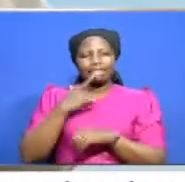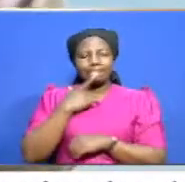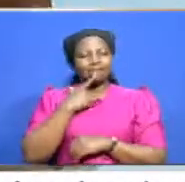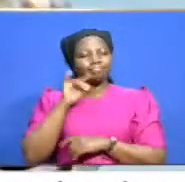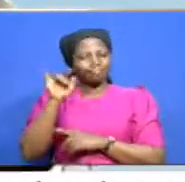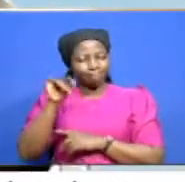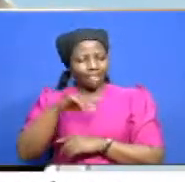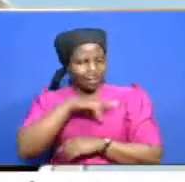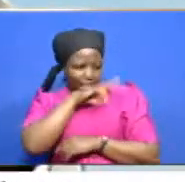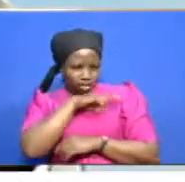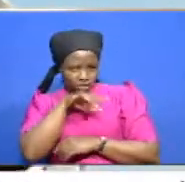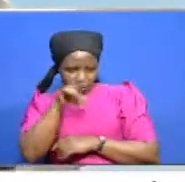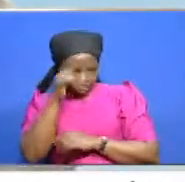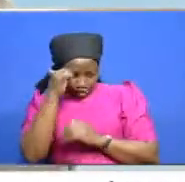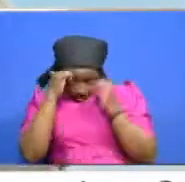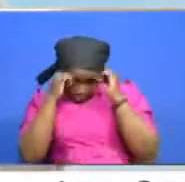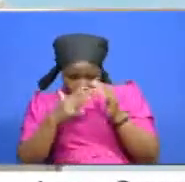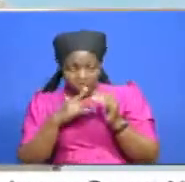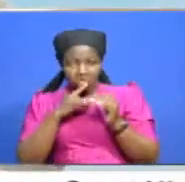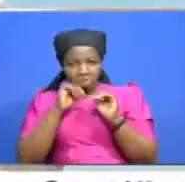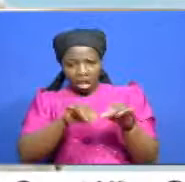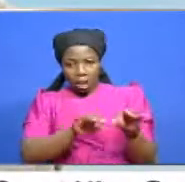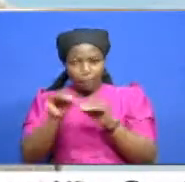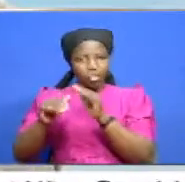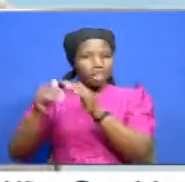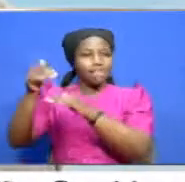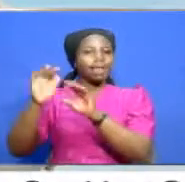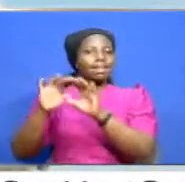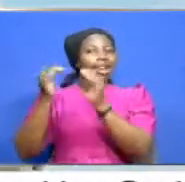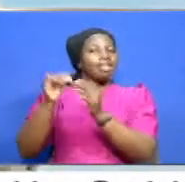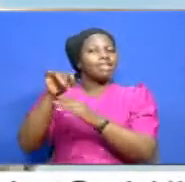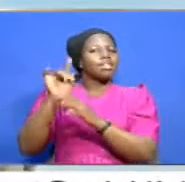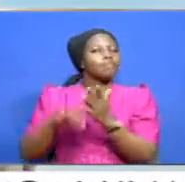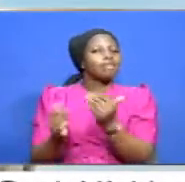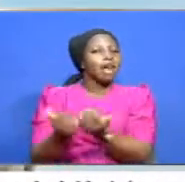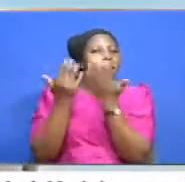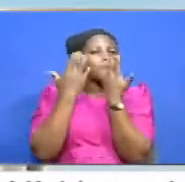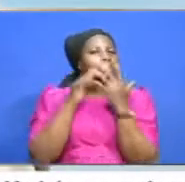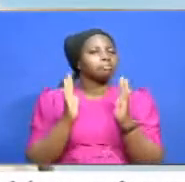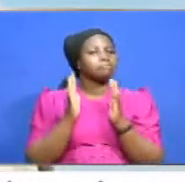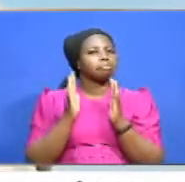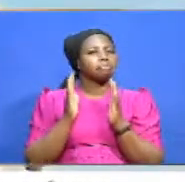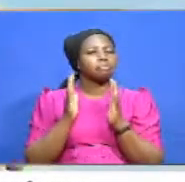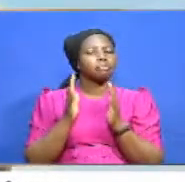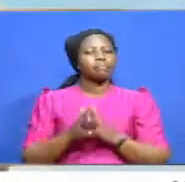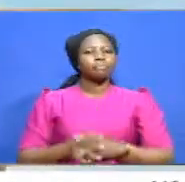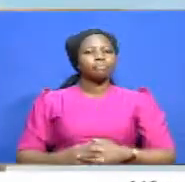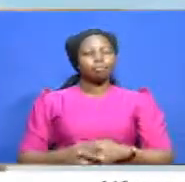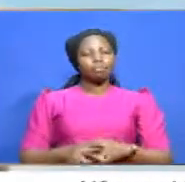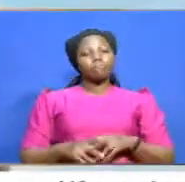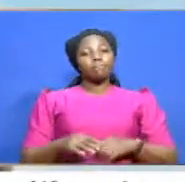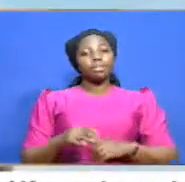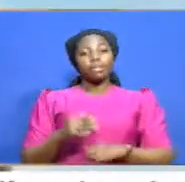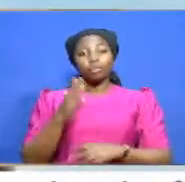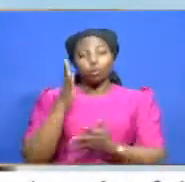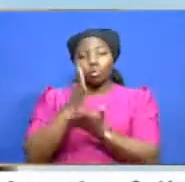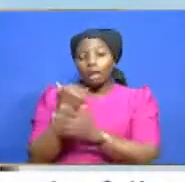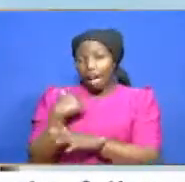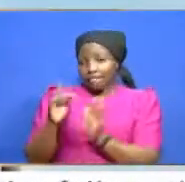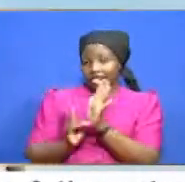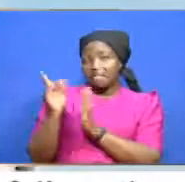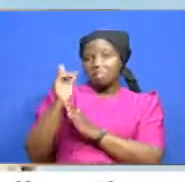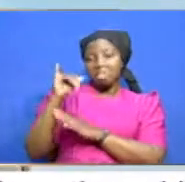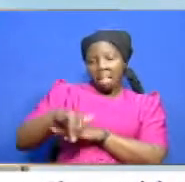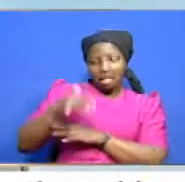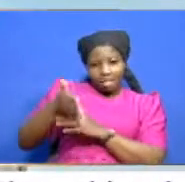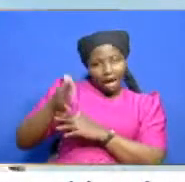can easily just go. Mm-hmm. So that is what happened. And in essence, we have not developed that one as a nation.